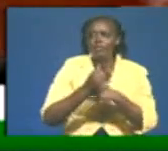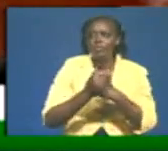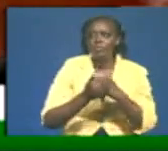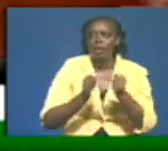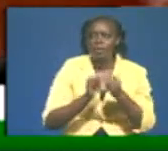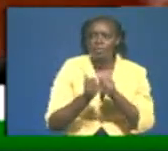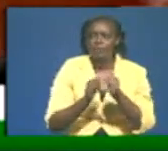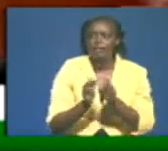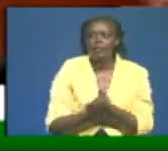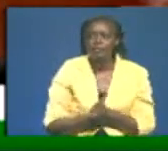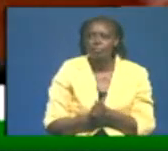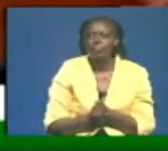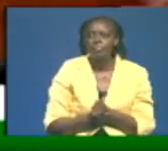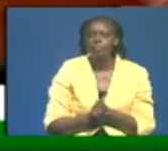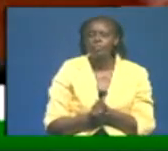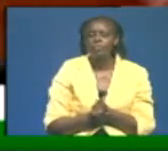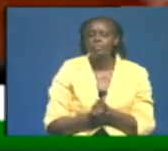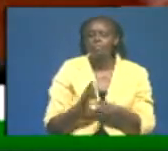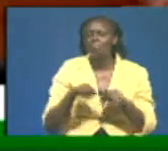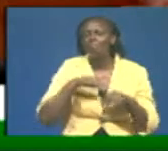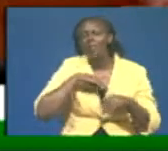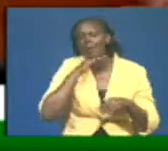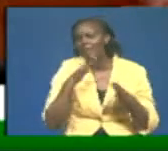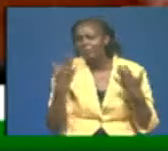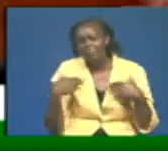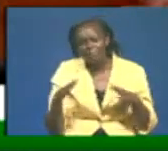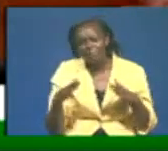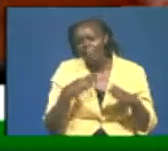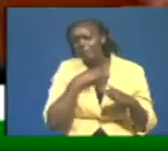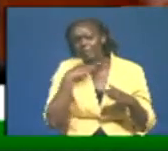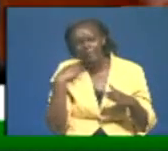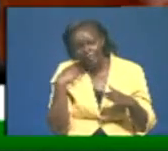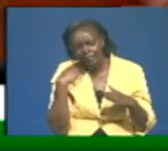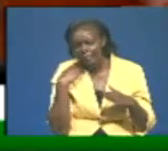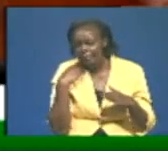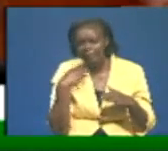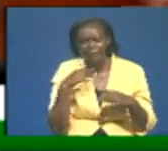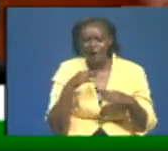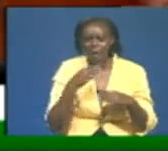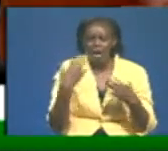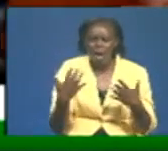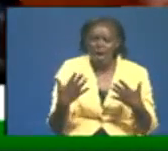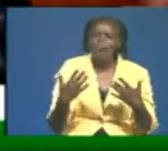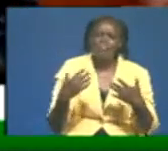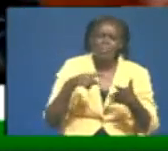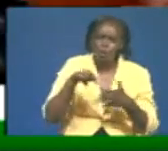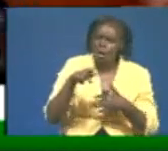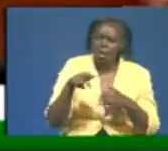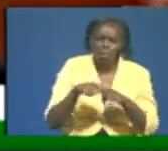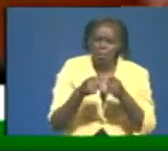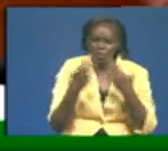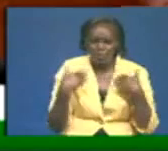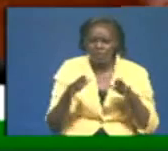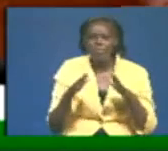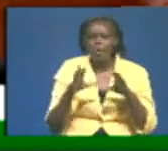They were just doing their daily activities. But they were butchered, killed, maimed, and their animals forcefully taken, Madam Speaker.